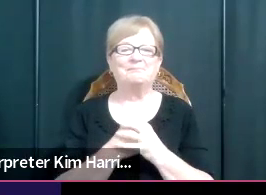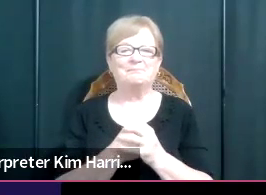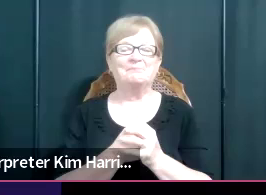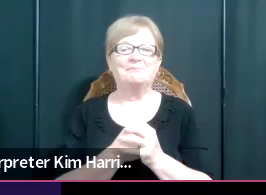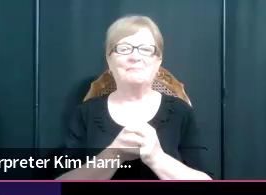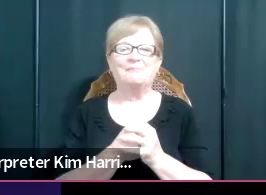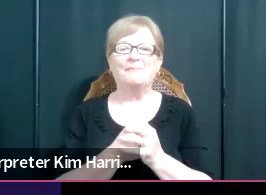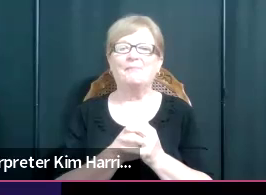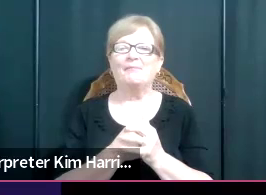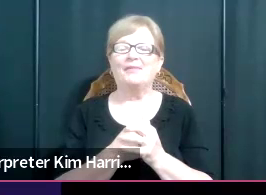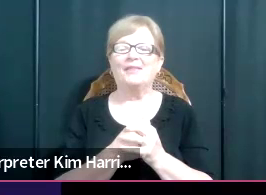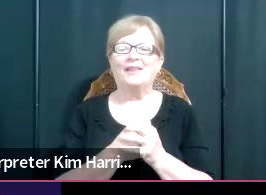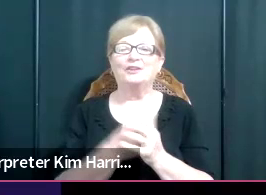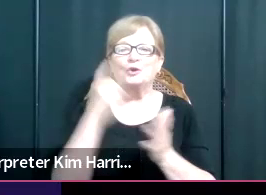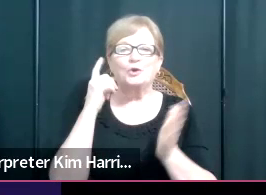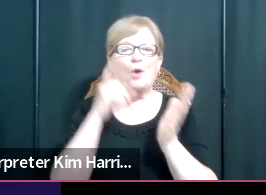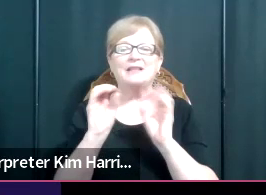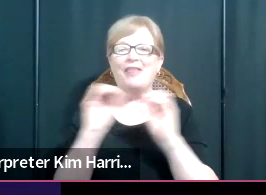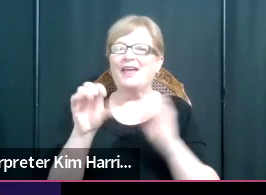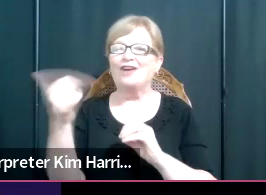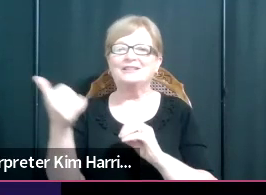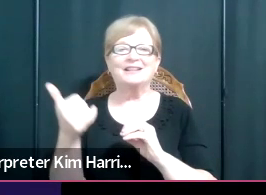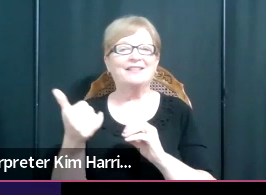See anything else in the chat? So